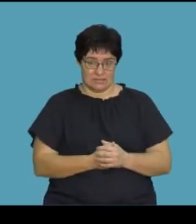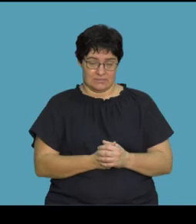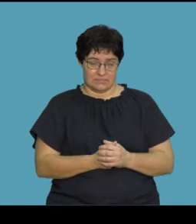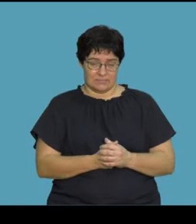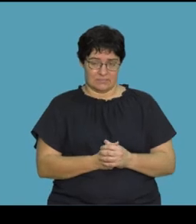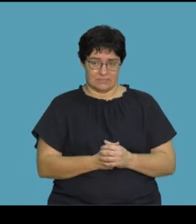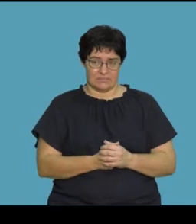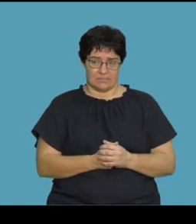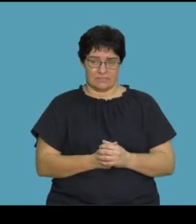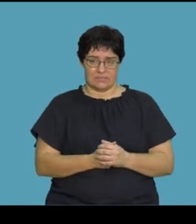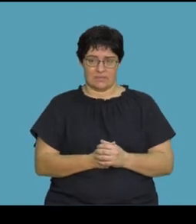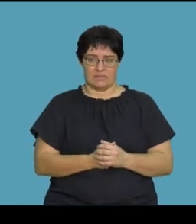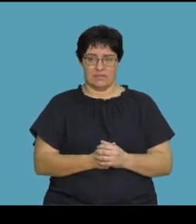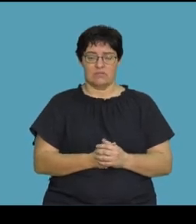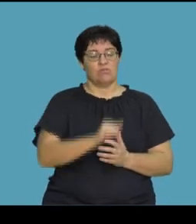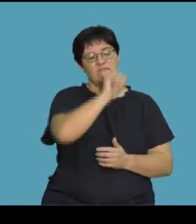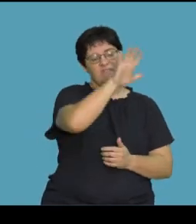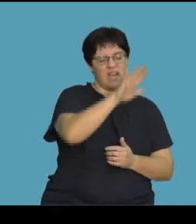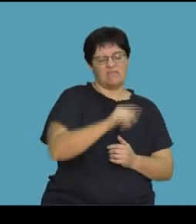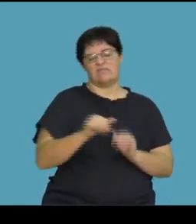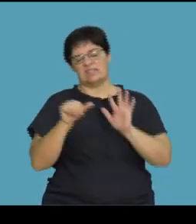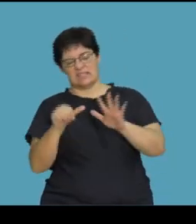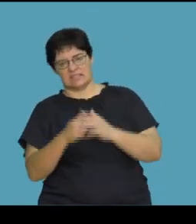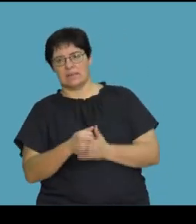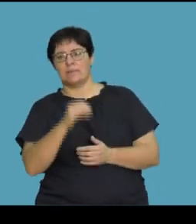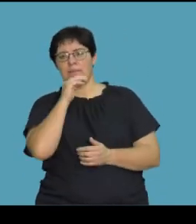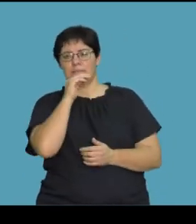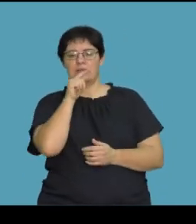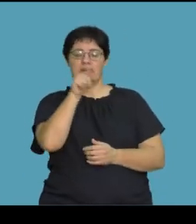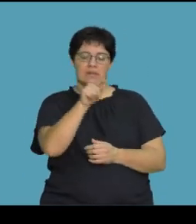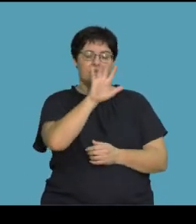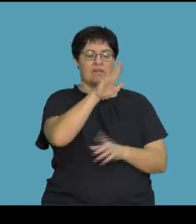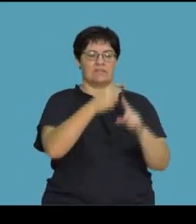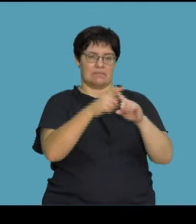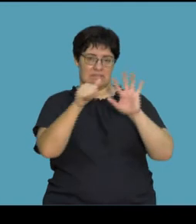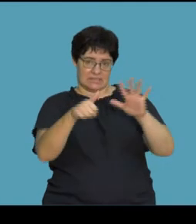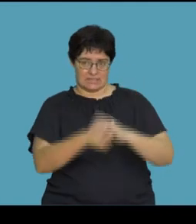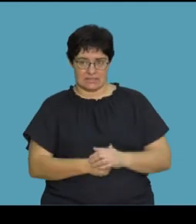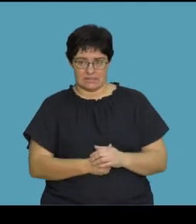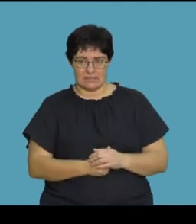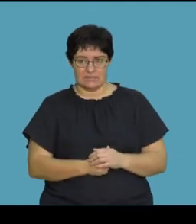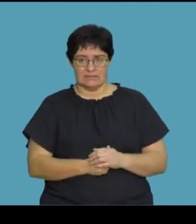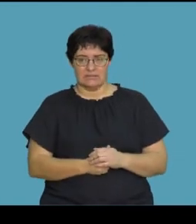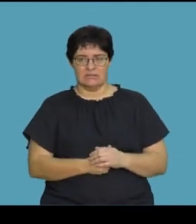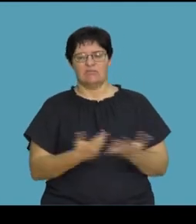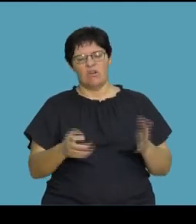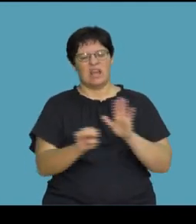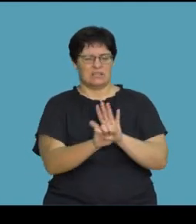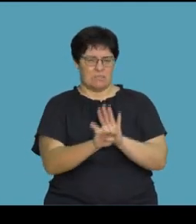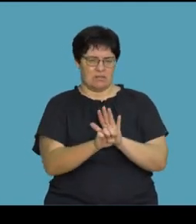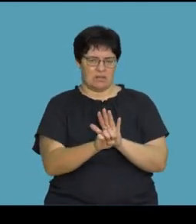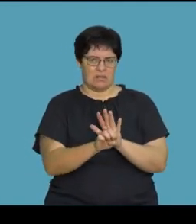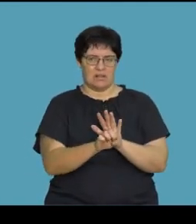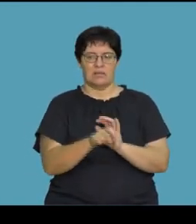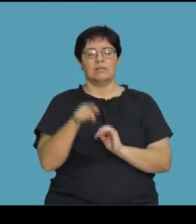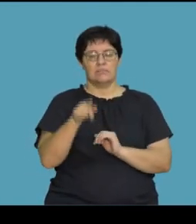what root it is, right? So if it was 5 there and 6 here, it will then be 5 multiplied by 6,